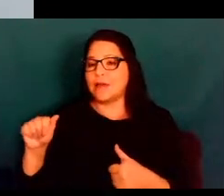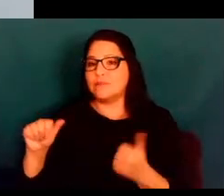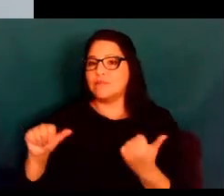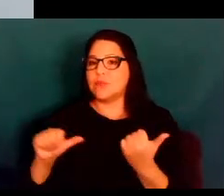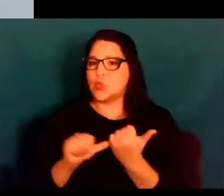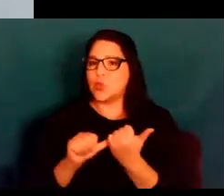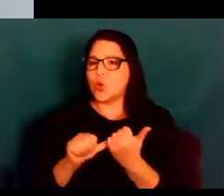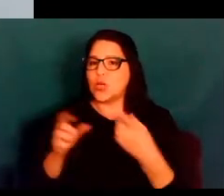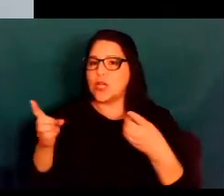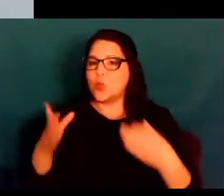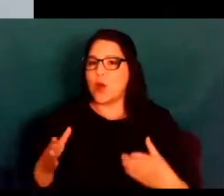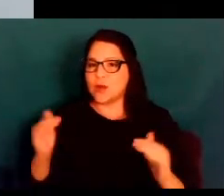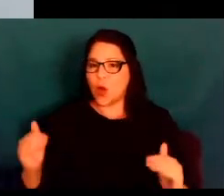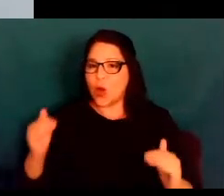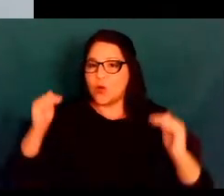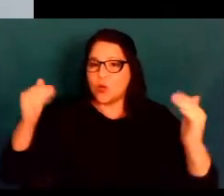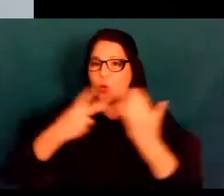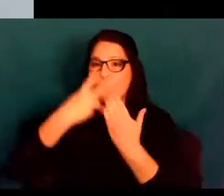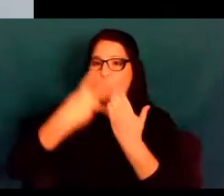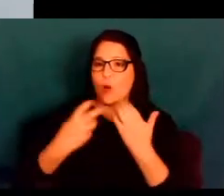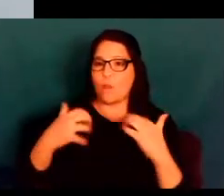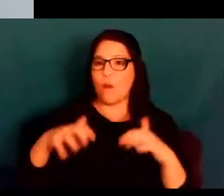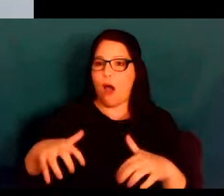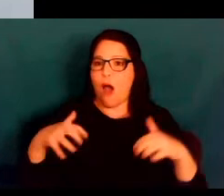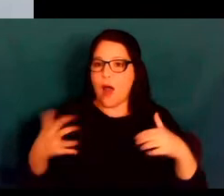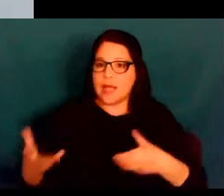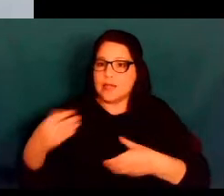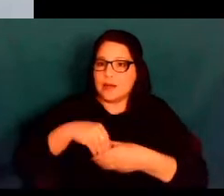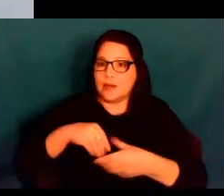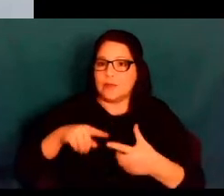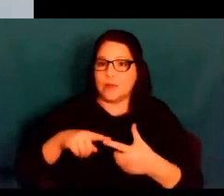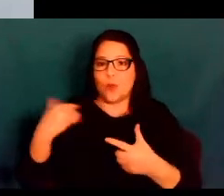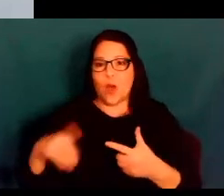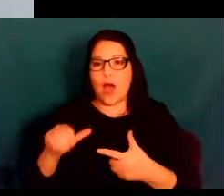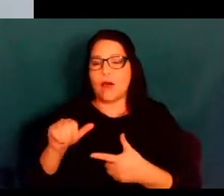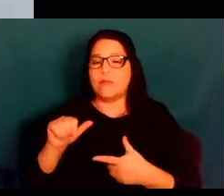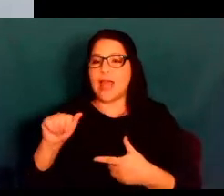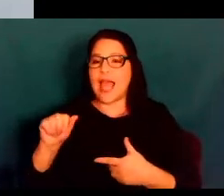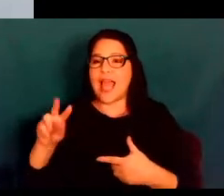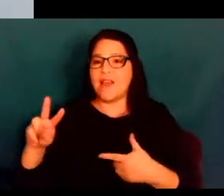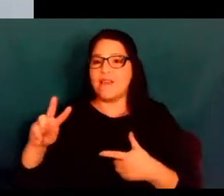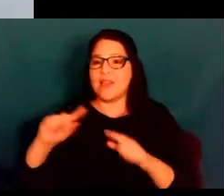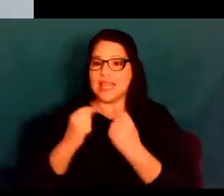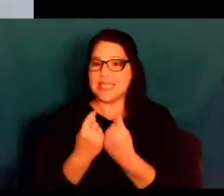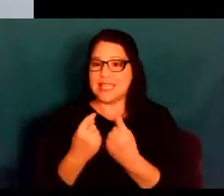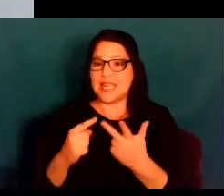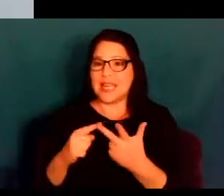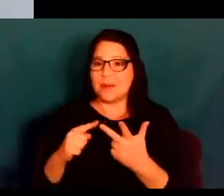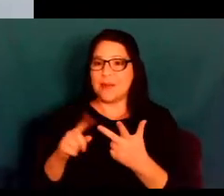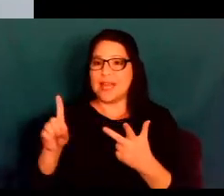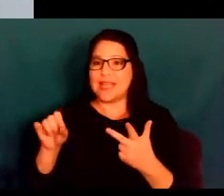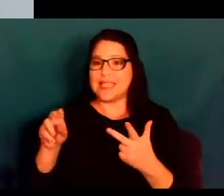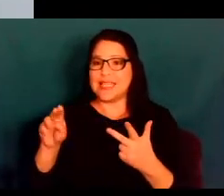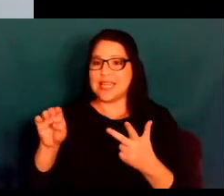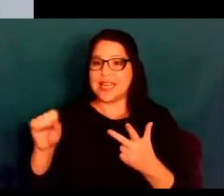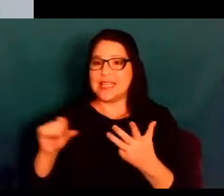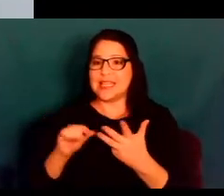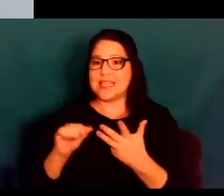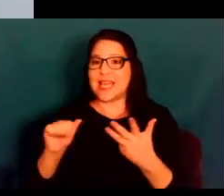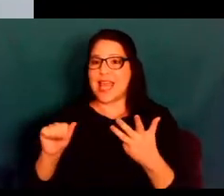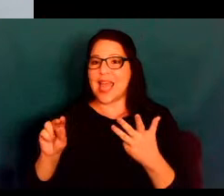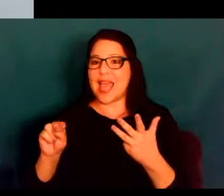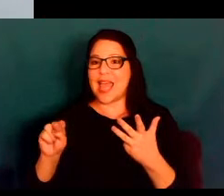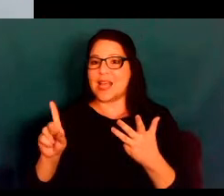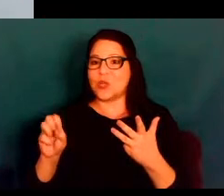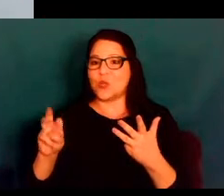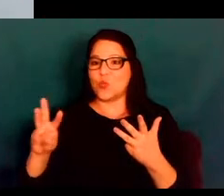Adult Programs and Audience Engagement, our world-class AV team at PAMM, Denise Faxis and Andrew Bird, as